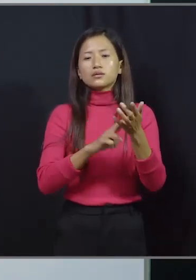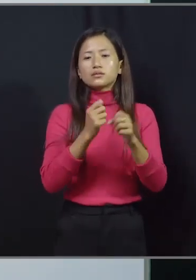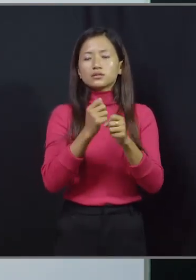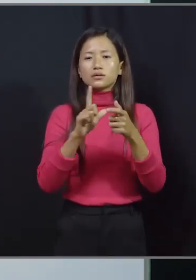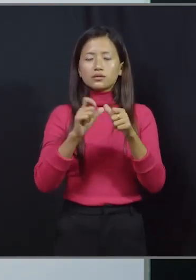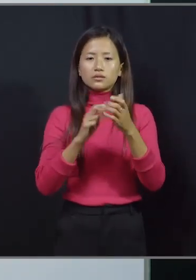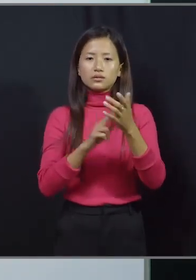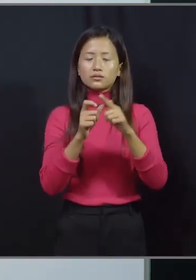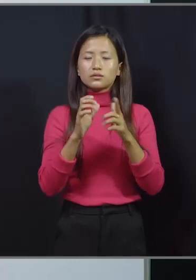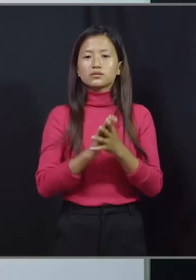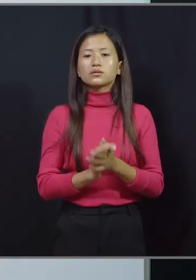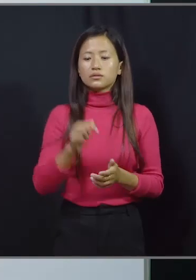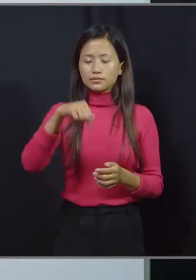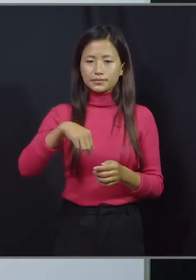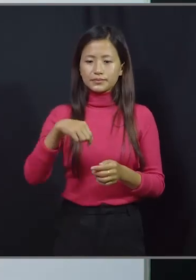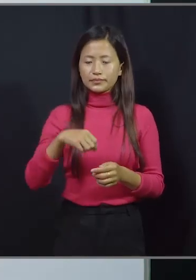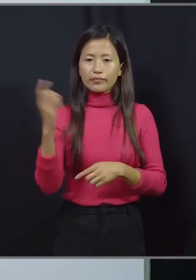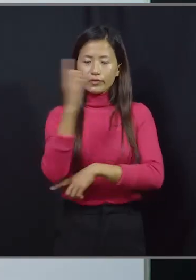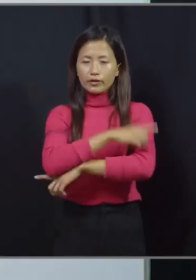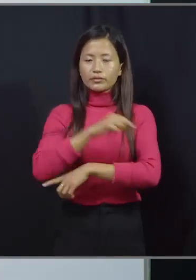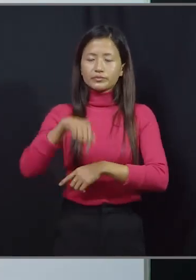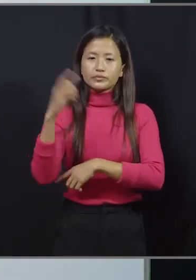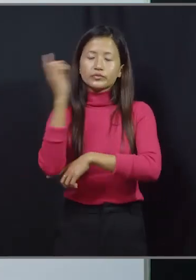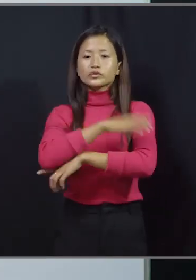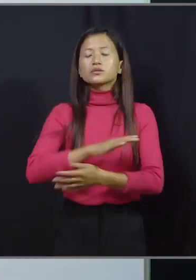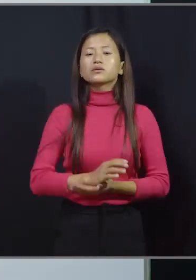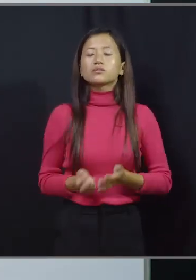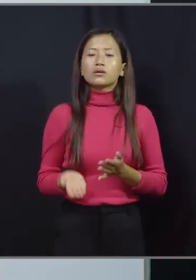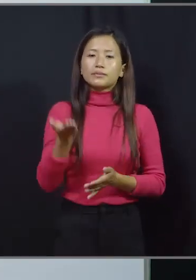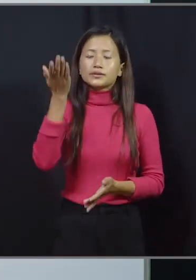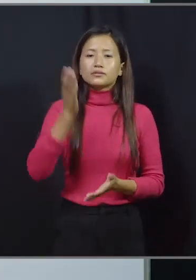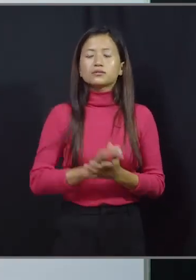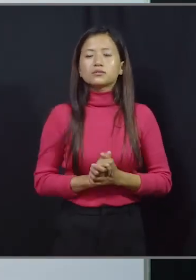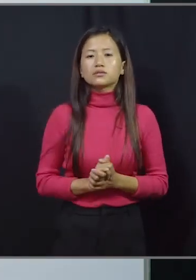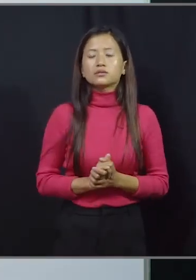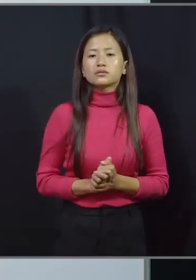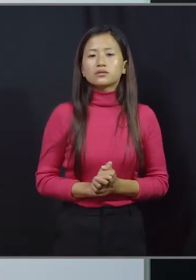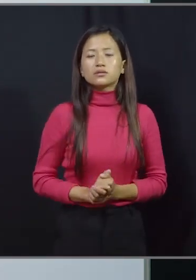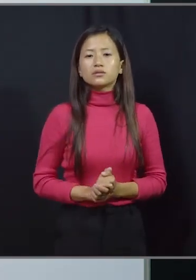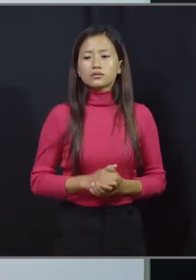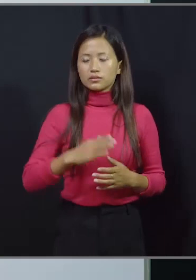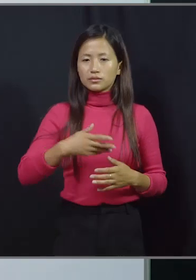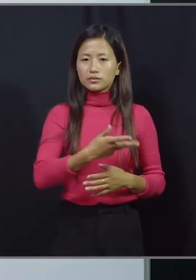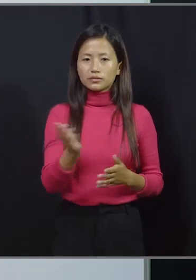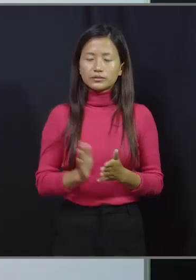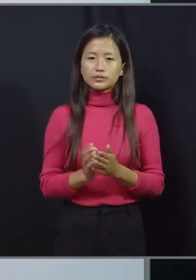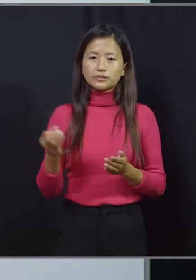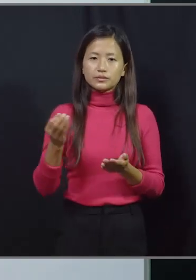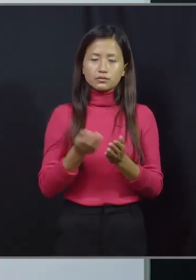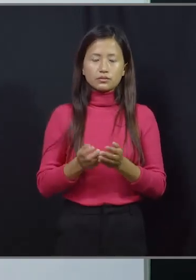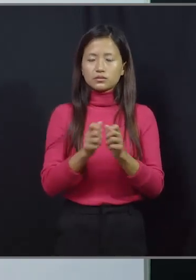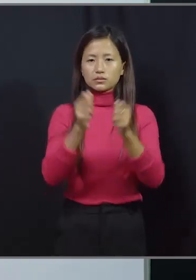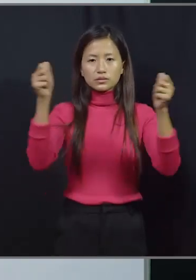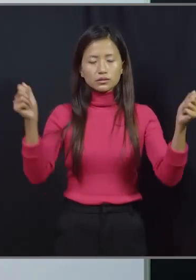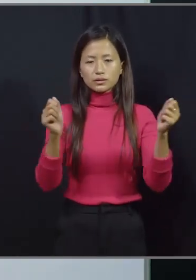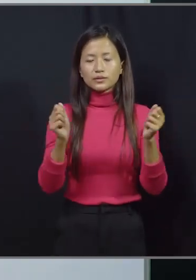in their magazines, the day-to-day happenings in India were updated in their newspapers. And if